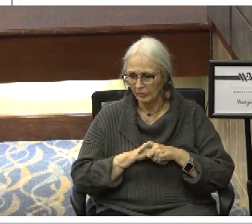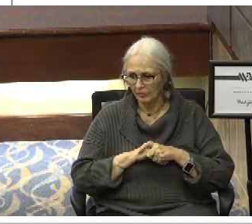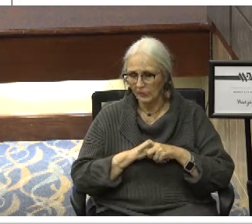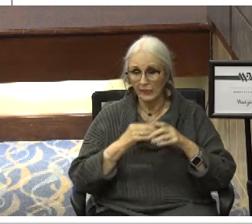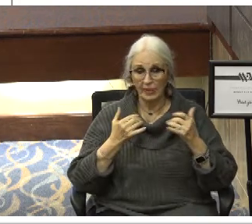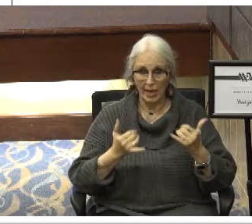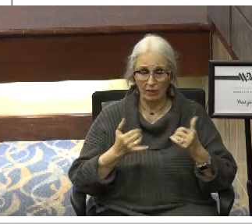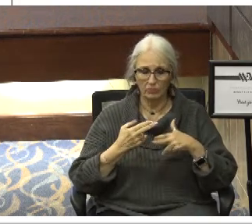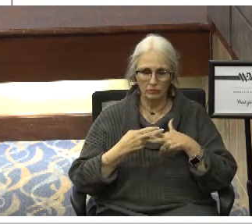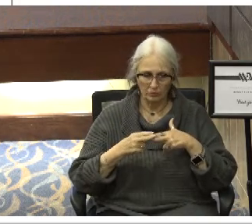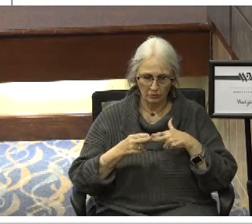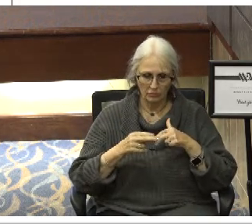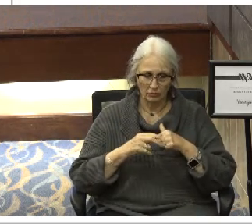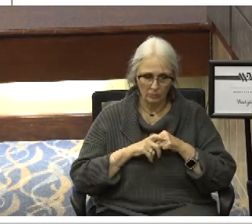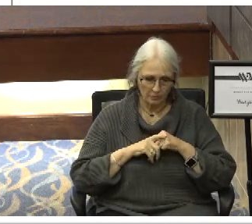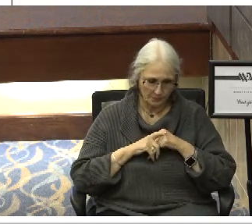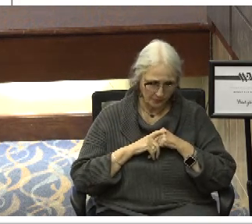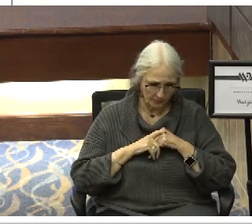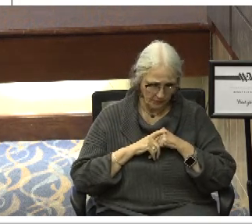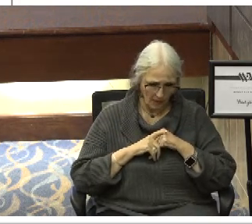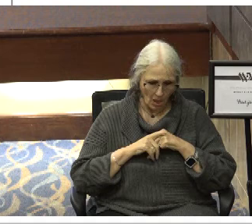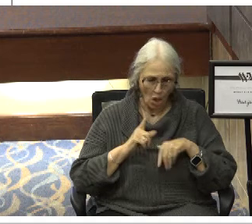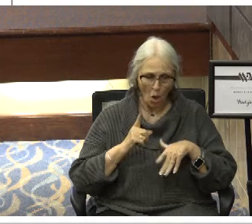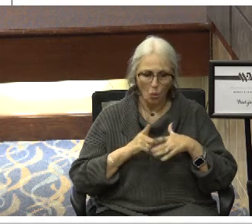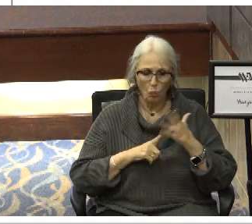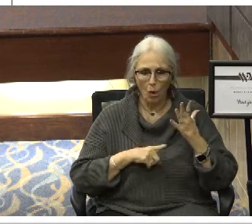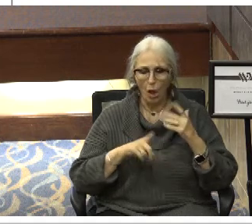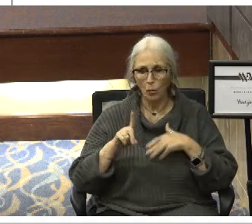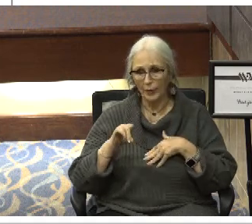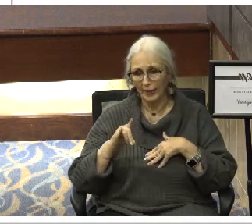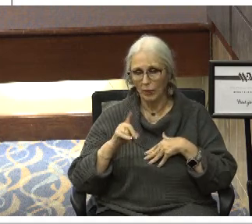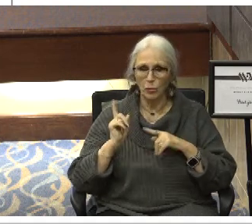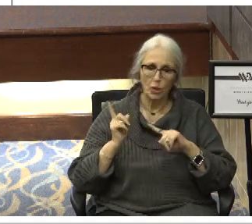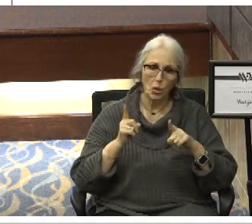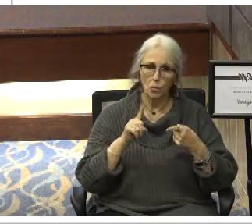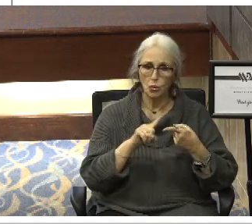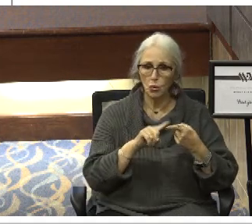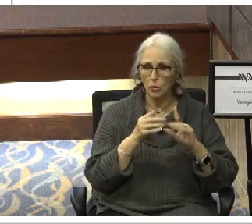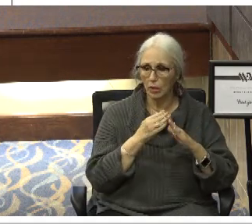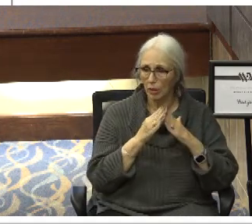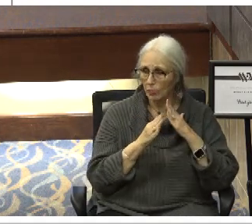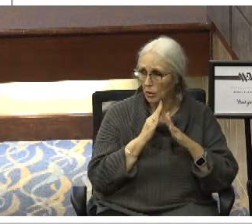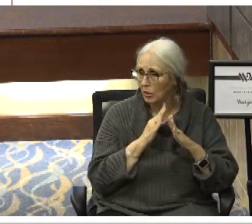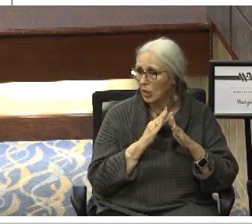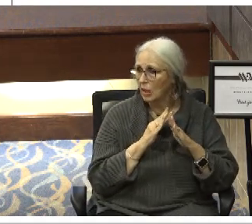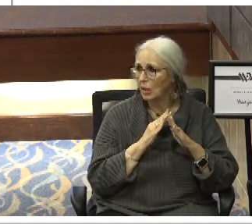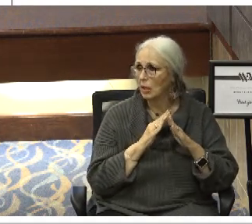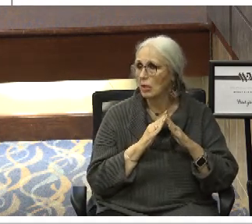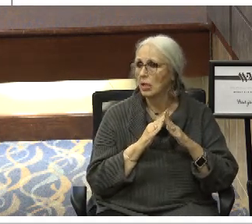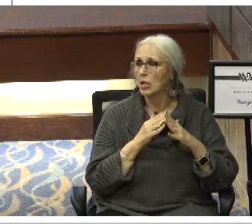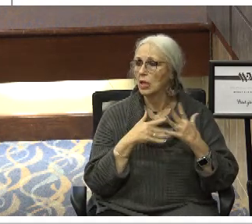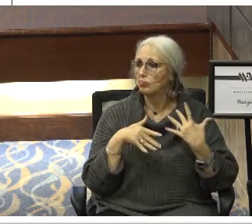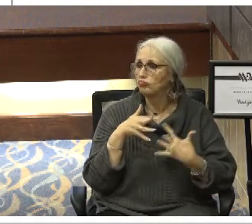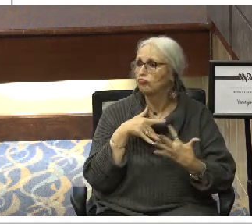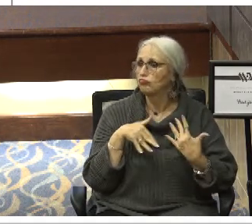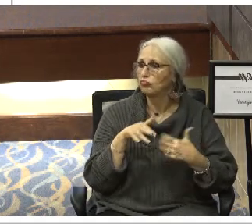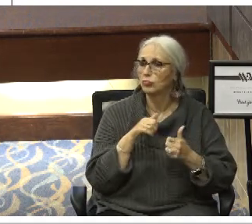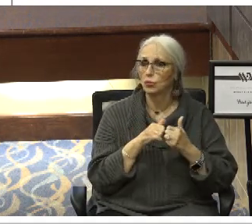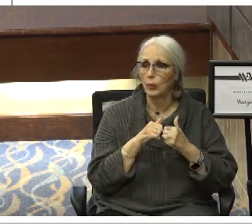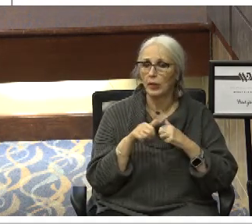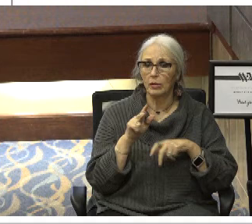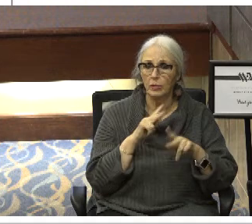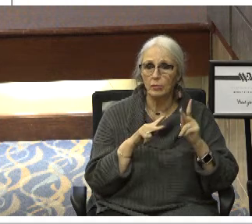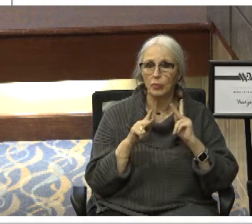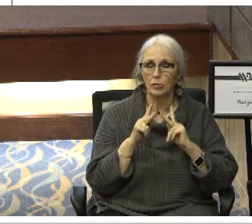quickly go over public engagement. What we did, we went out to the community. We really brought the engagement to them.